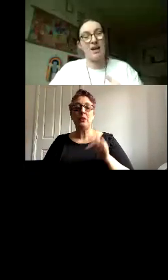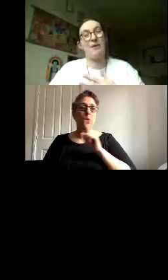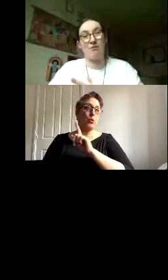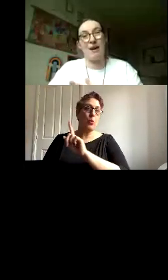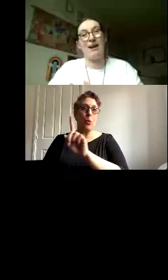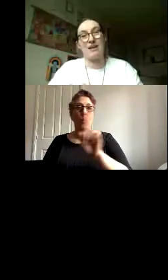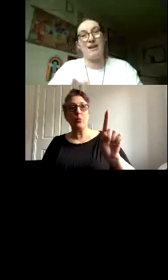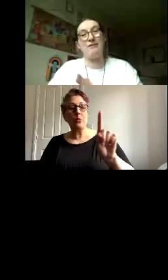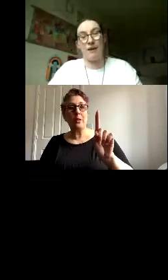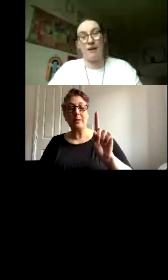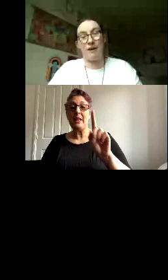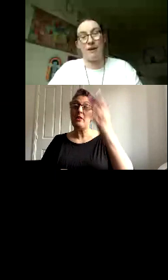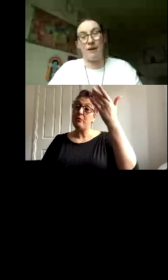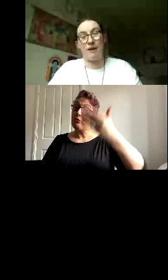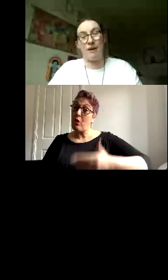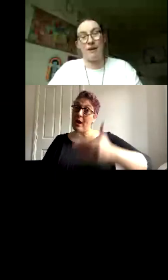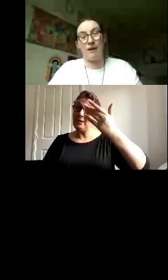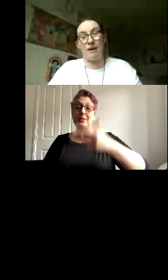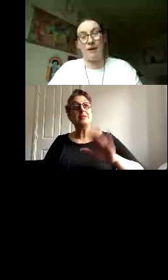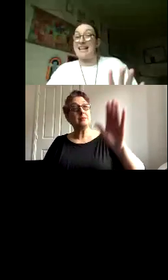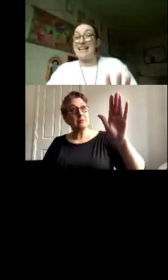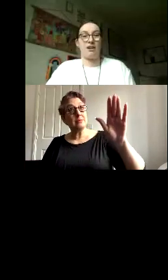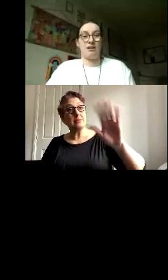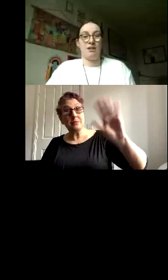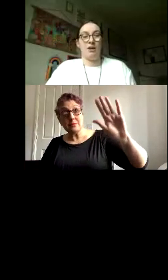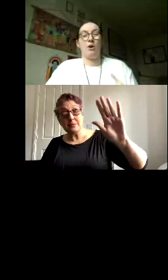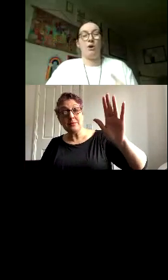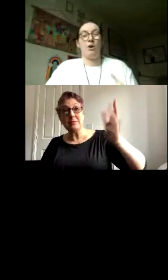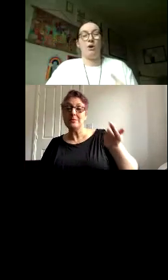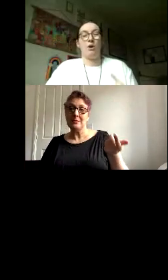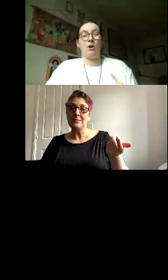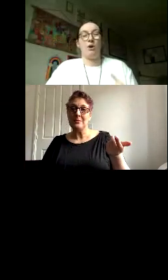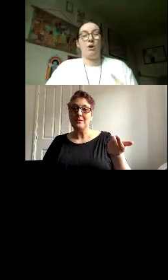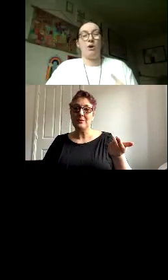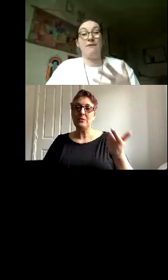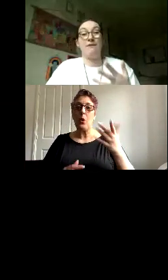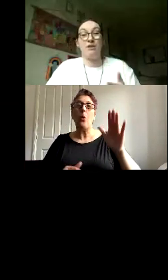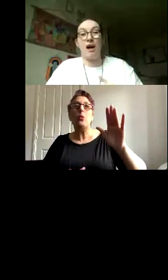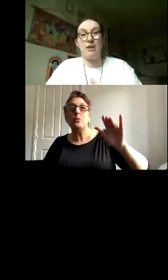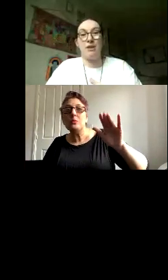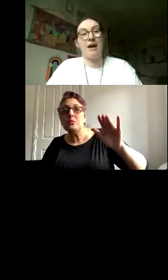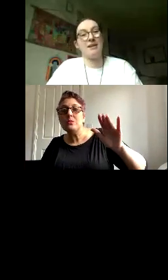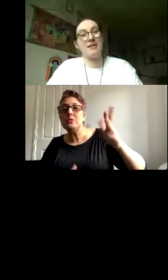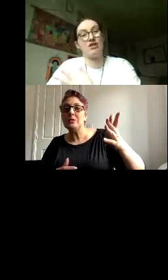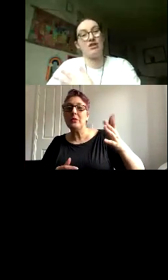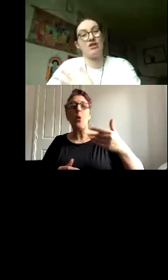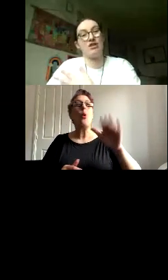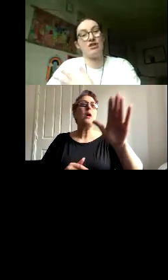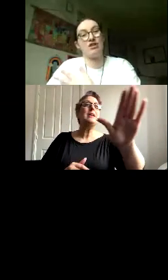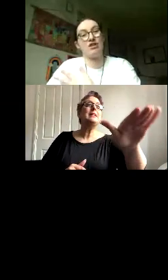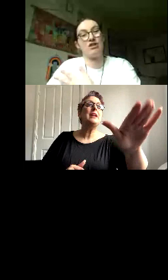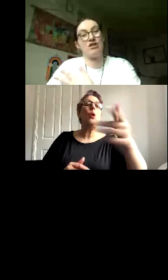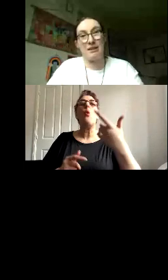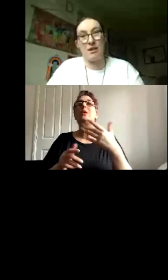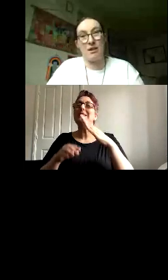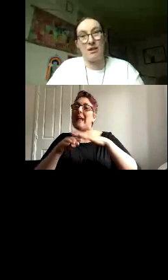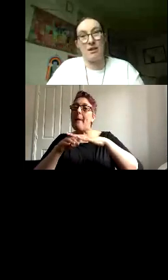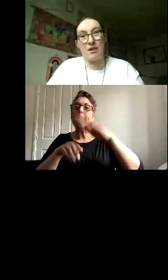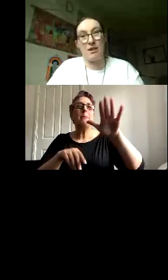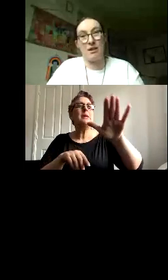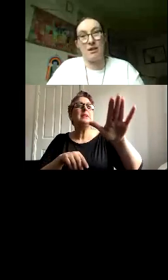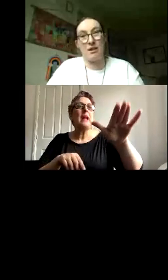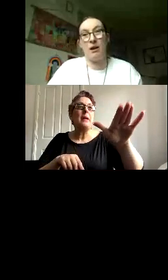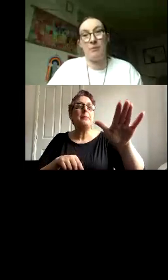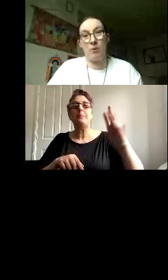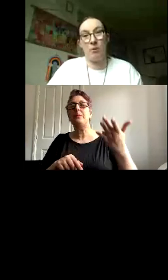attention is going around in front of them and their attention, or particularly if you know the person, just gently tapping